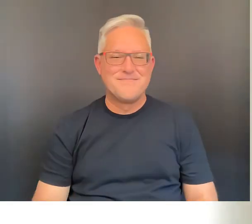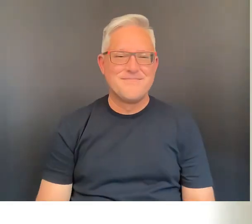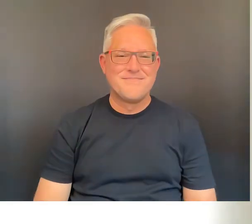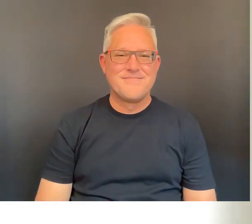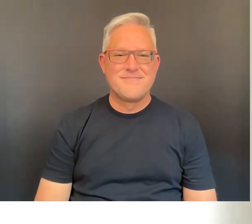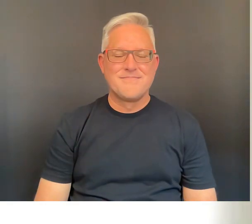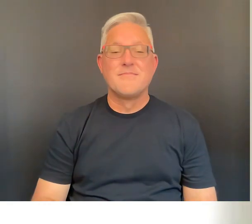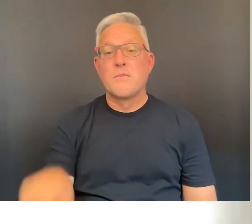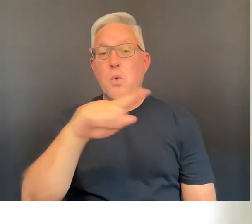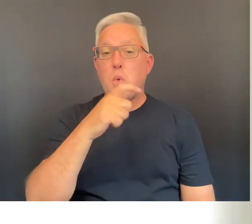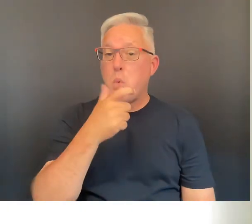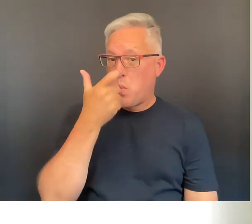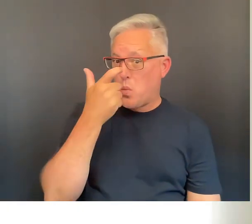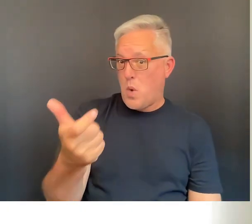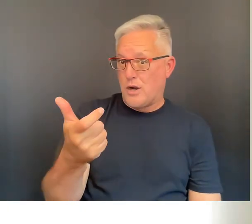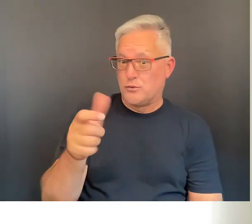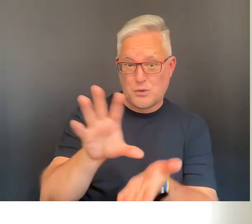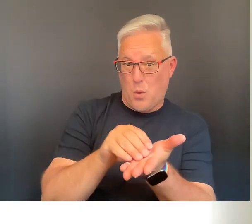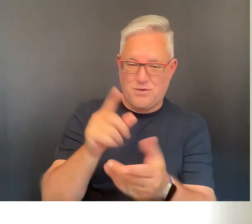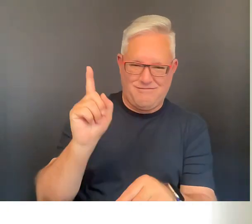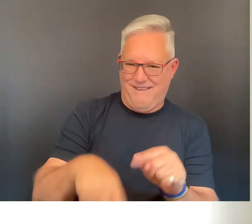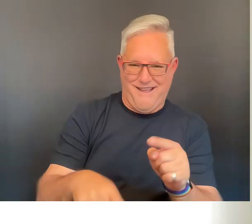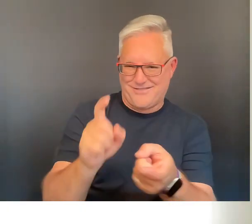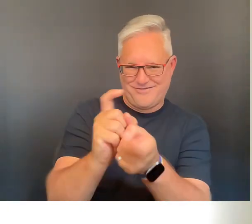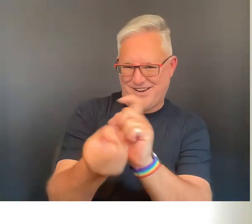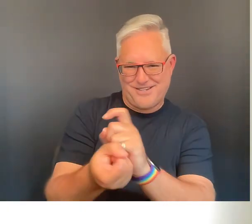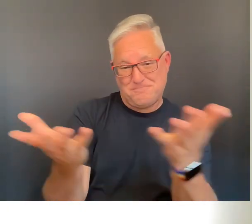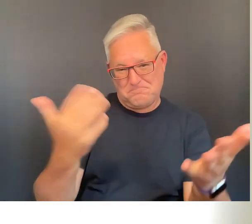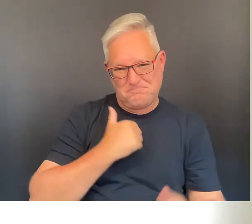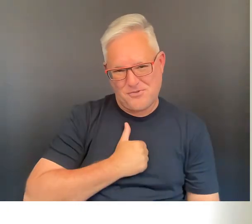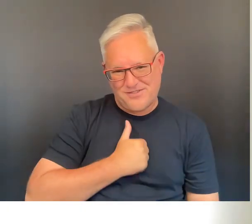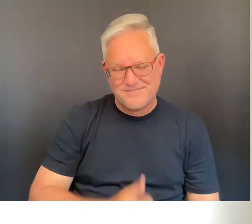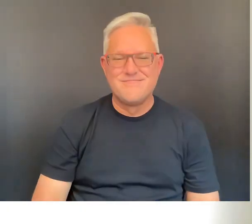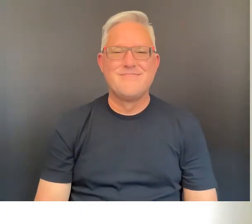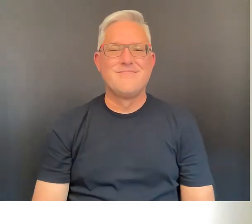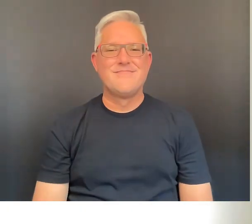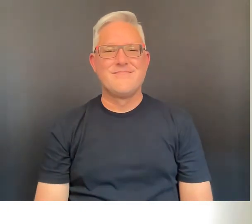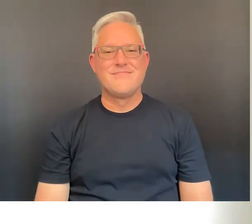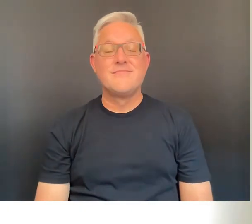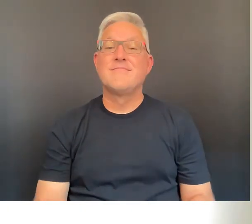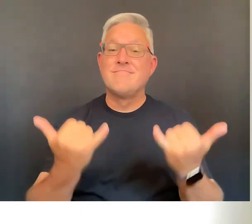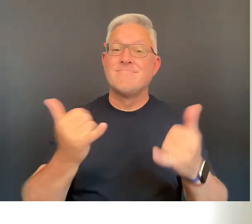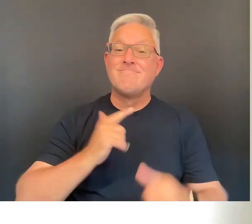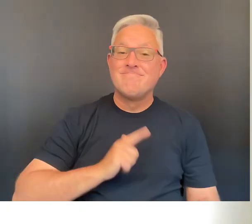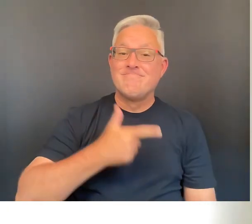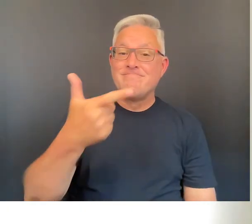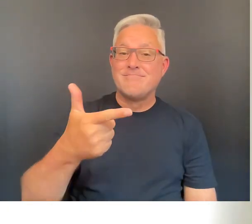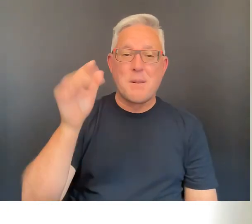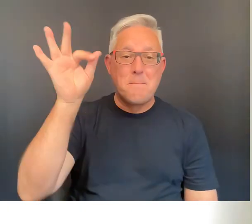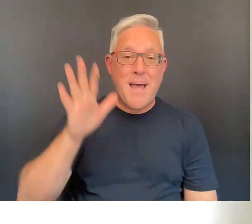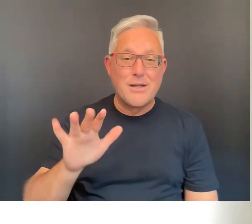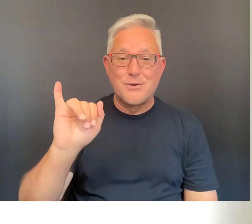Okay, I'm going to get us started with Pastor Ian.